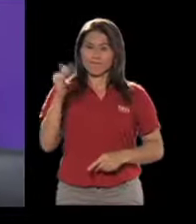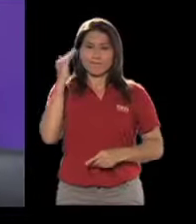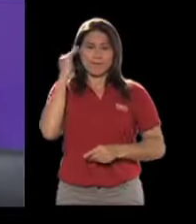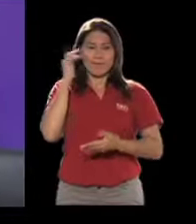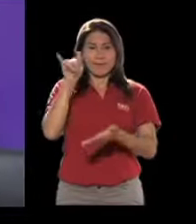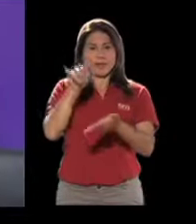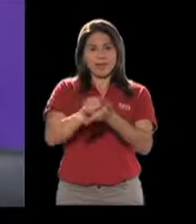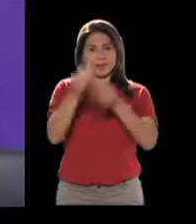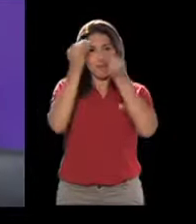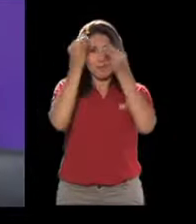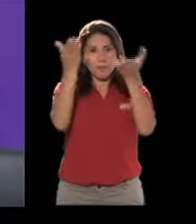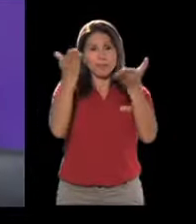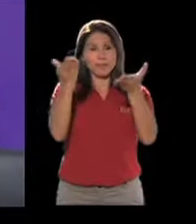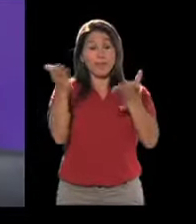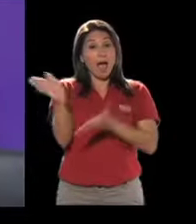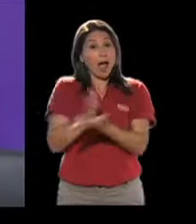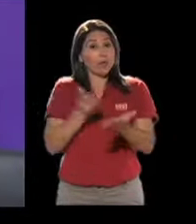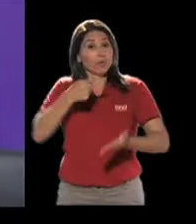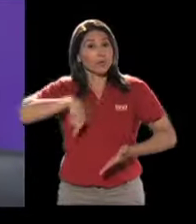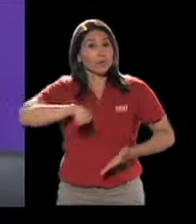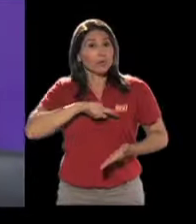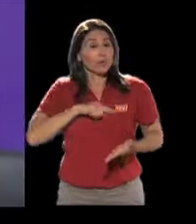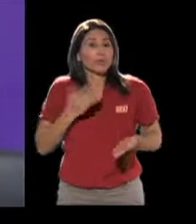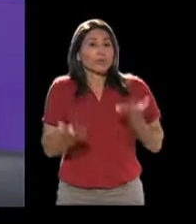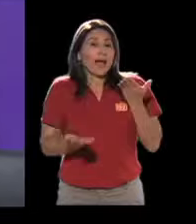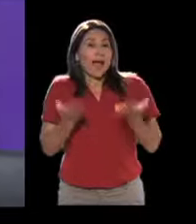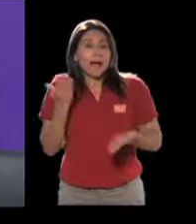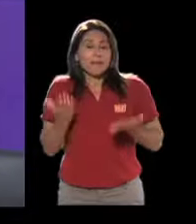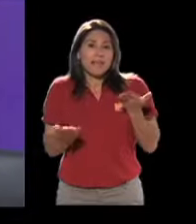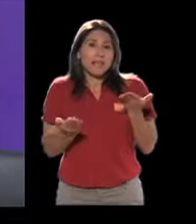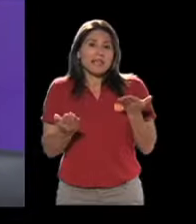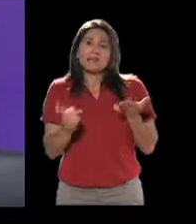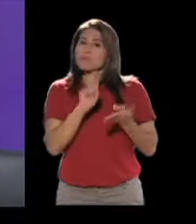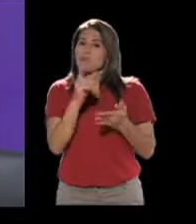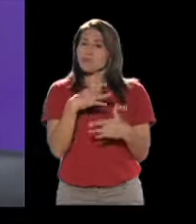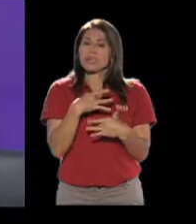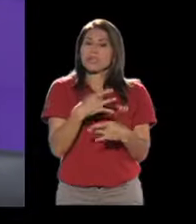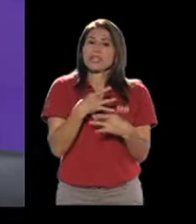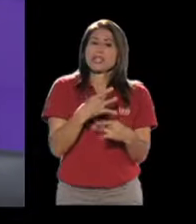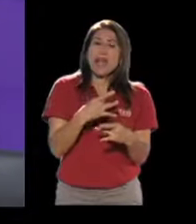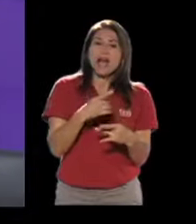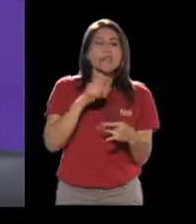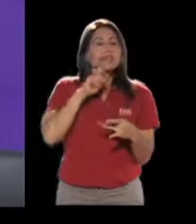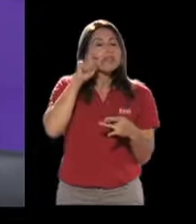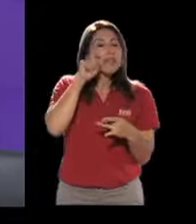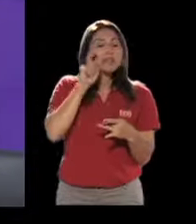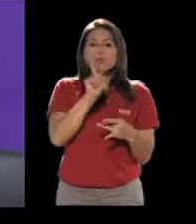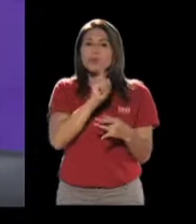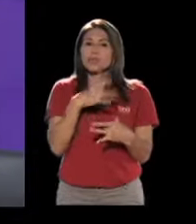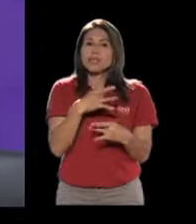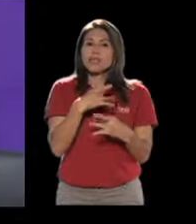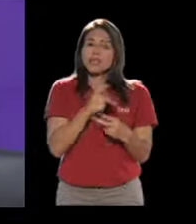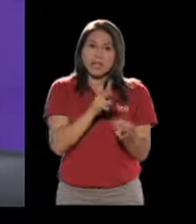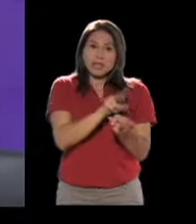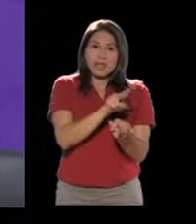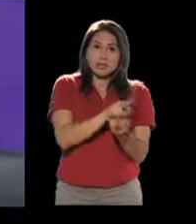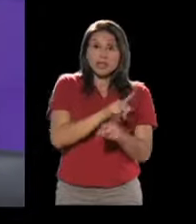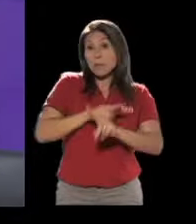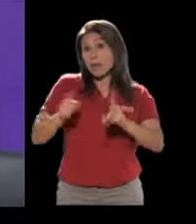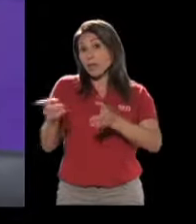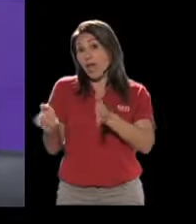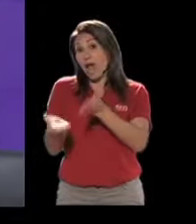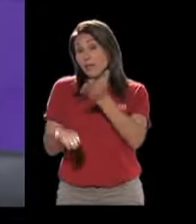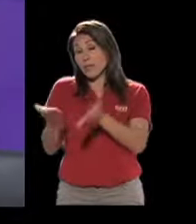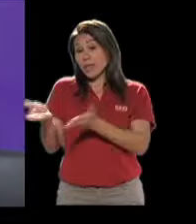who may not Algunos be de interested in nosotros sex puede or ser que sexual no estén relationships, interesados and en those of us sexo y relaciones who sexuales, are pero sexual. algunos de nosotros